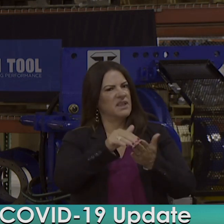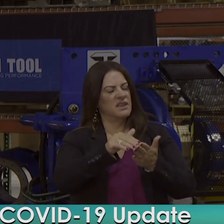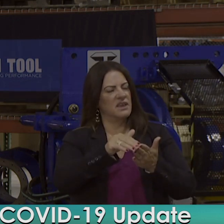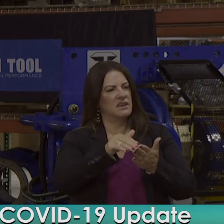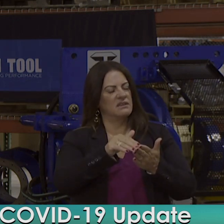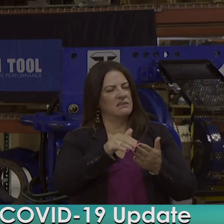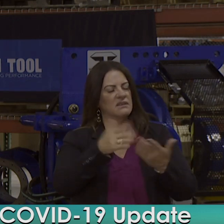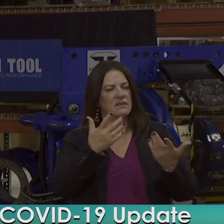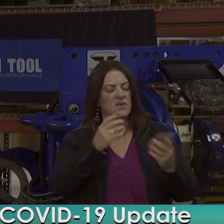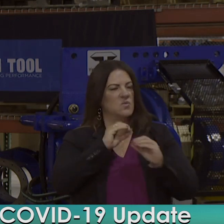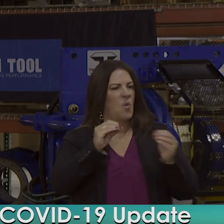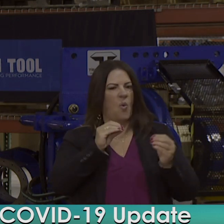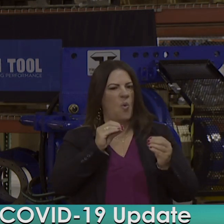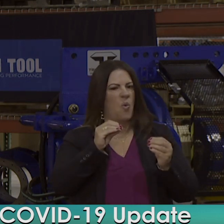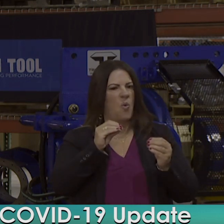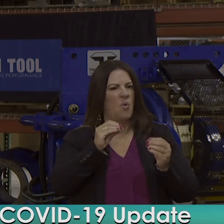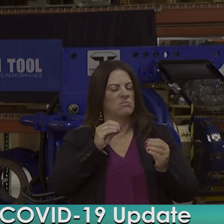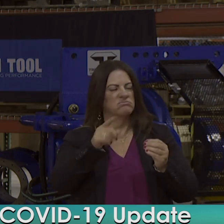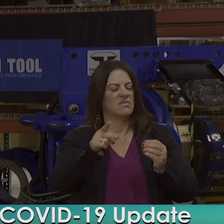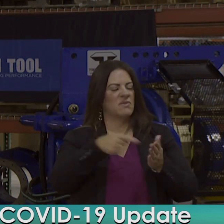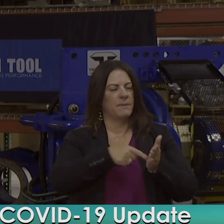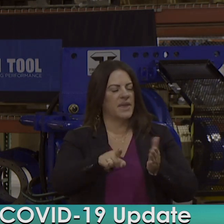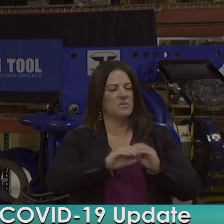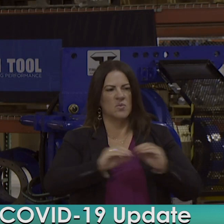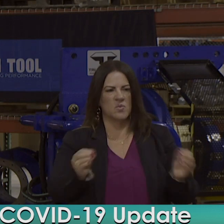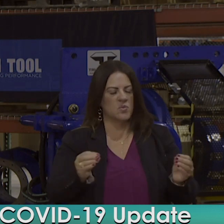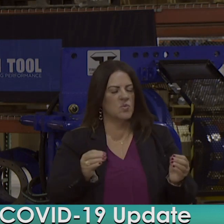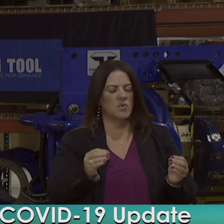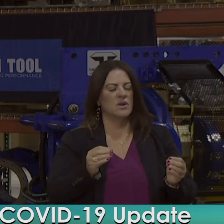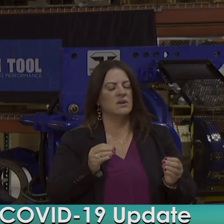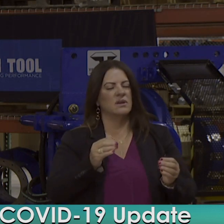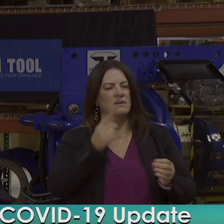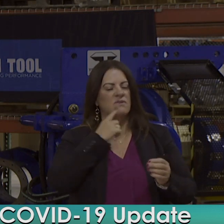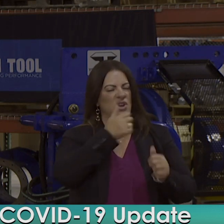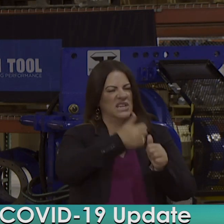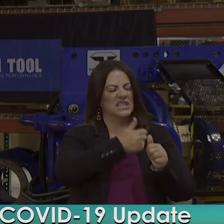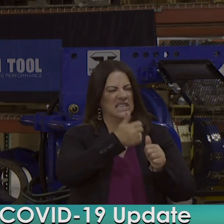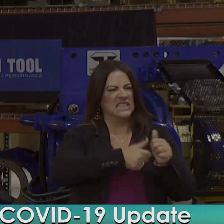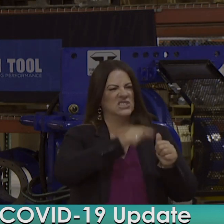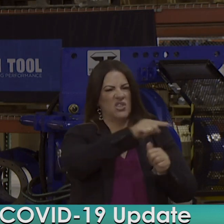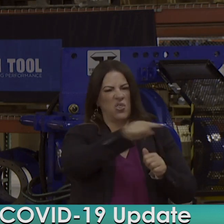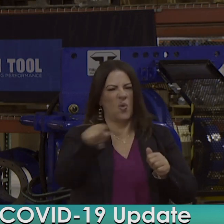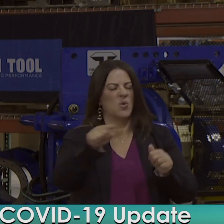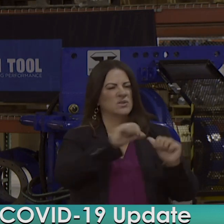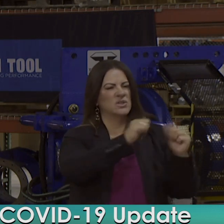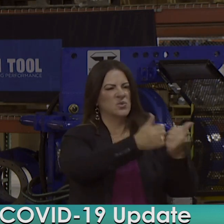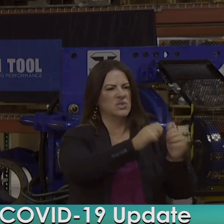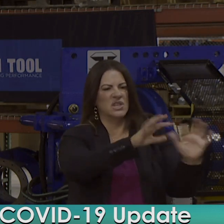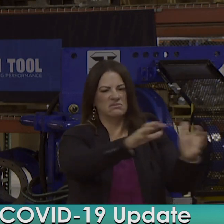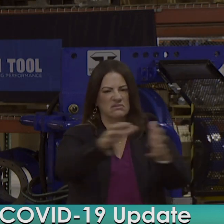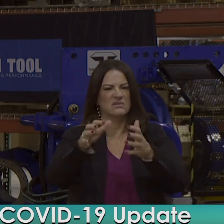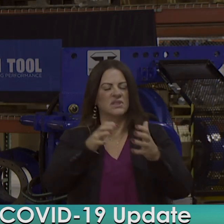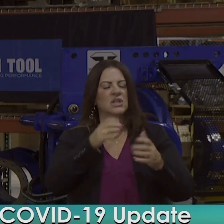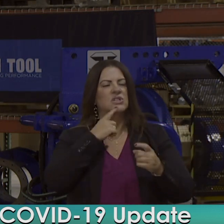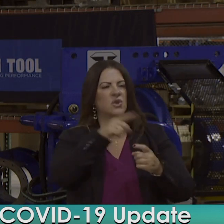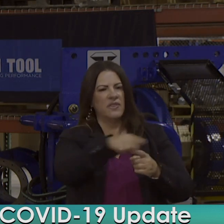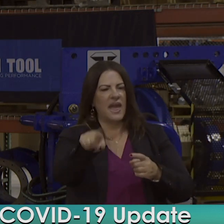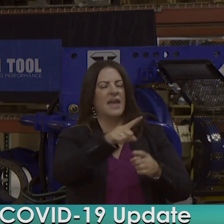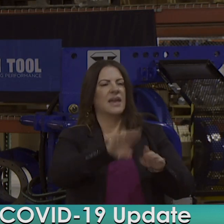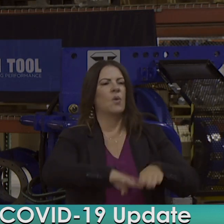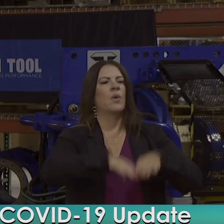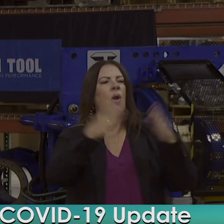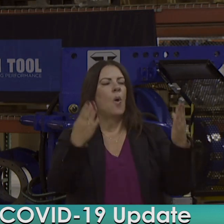units at no cost within those associations already, again, to help us safely reopen the